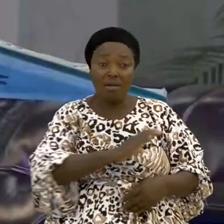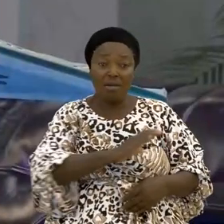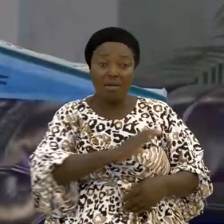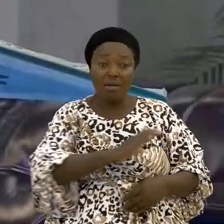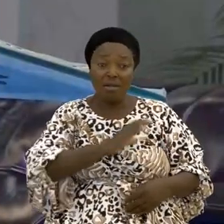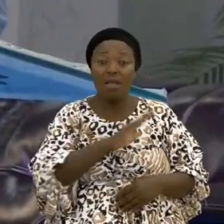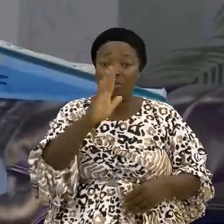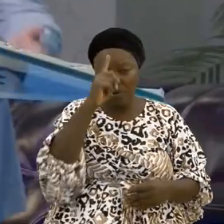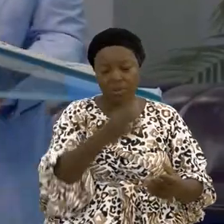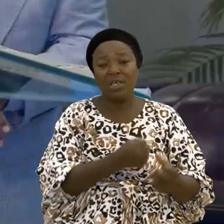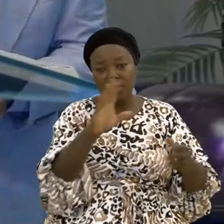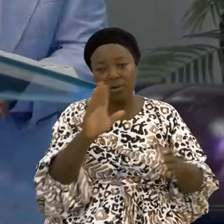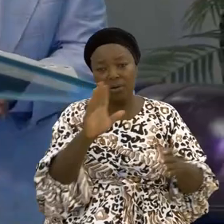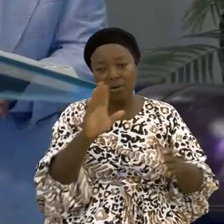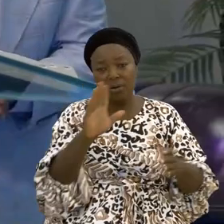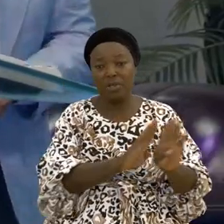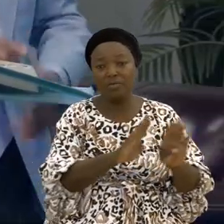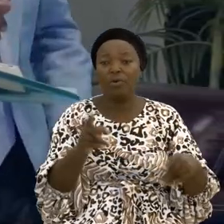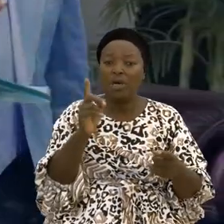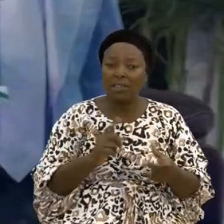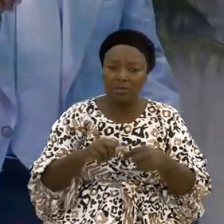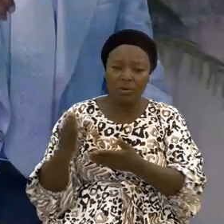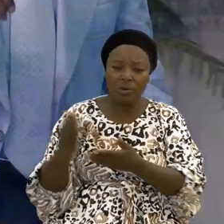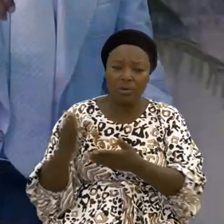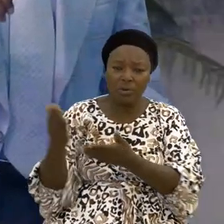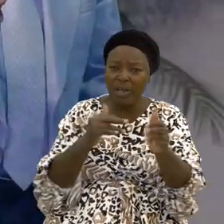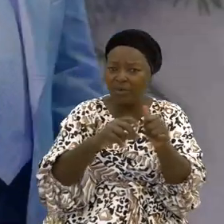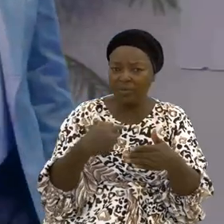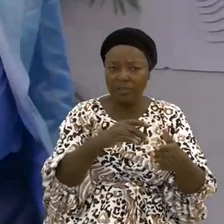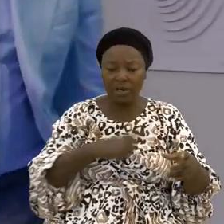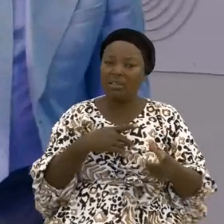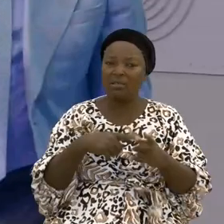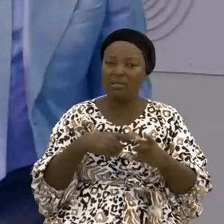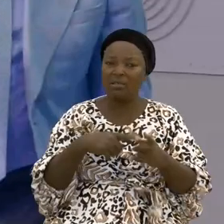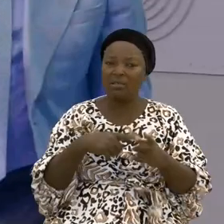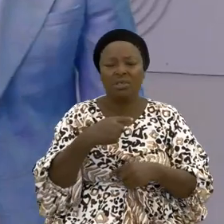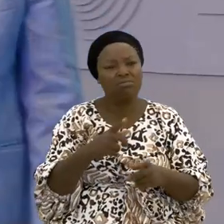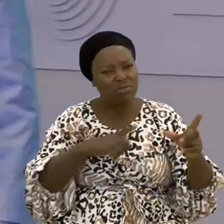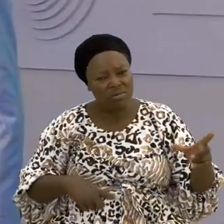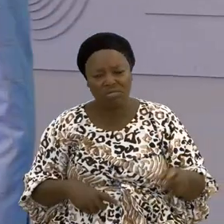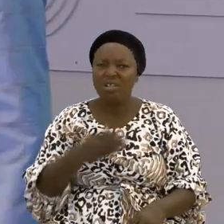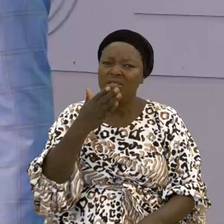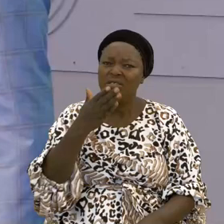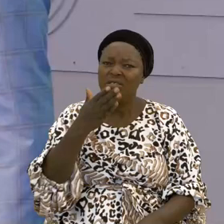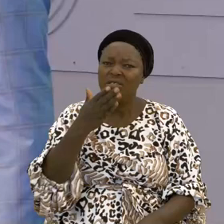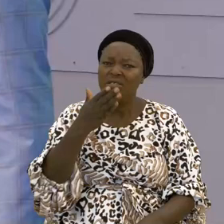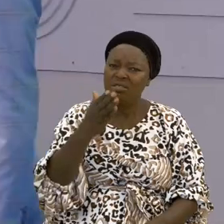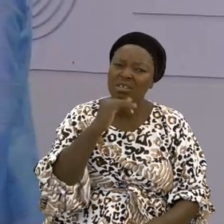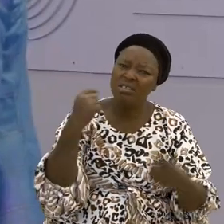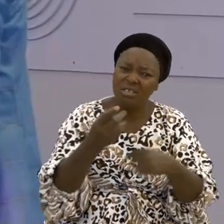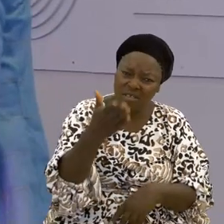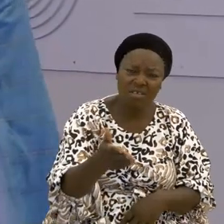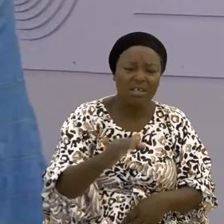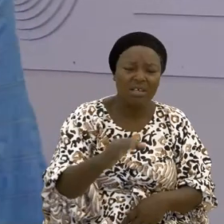your behavior, you present that before the Lord and say, Lord, there's sin here, there's a spot